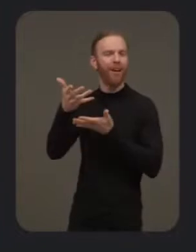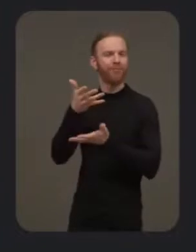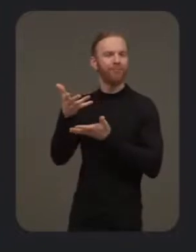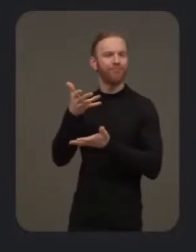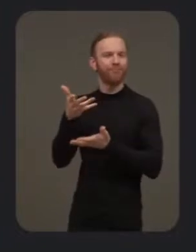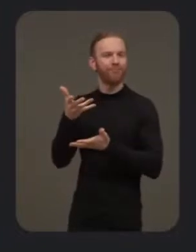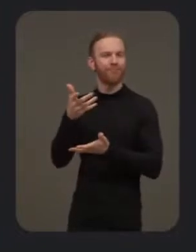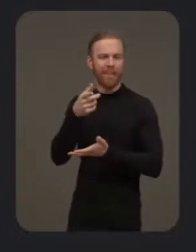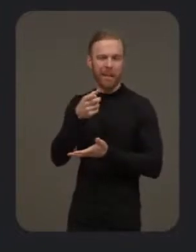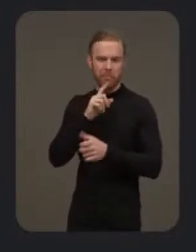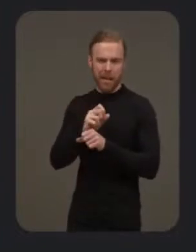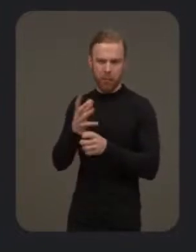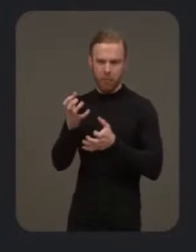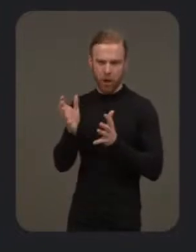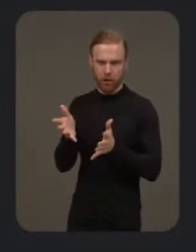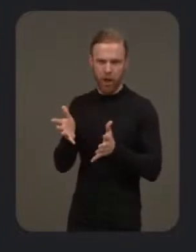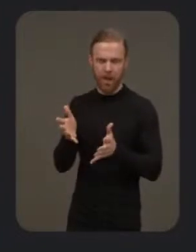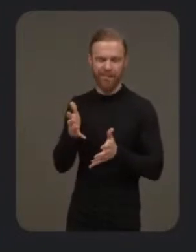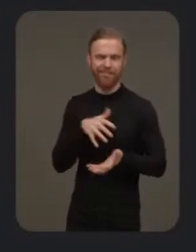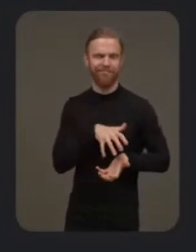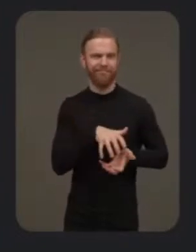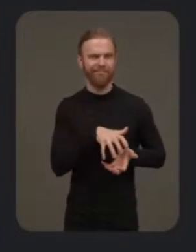want.